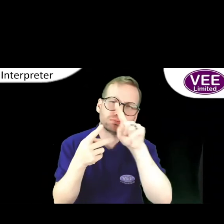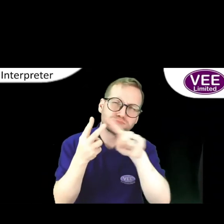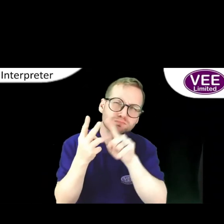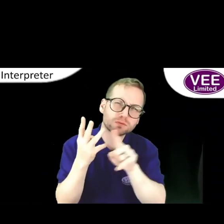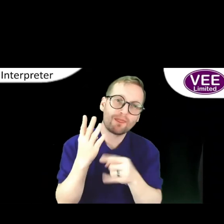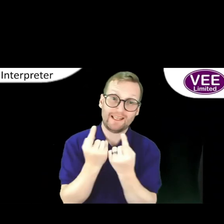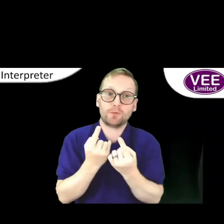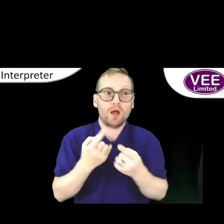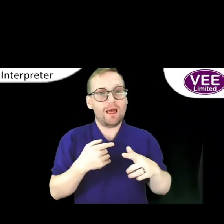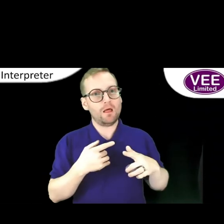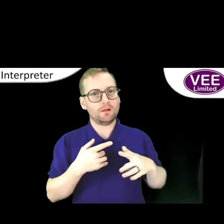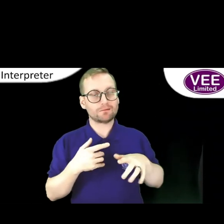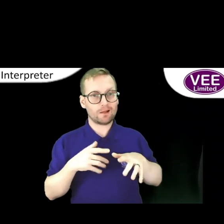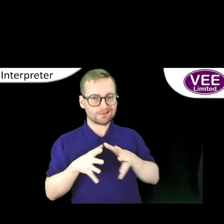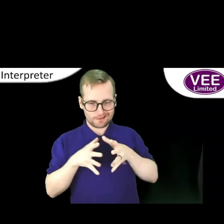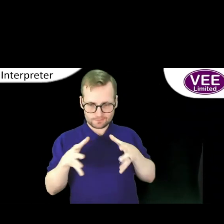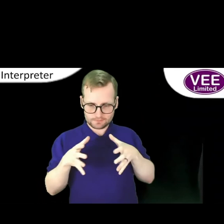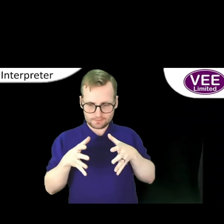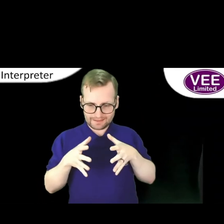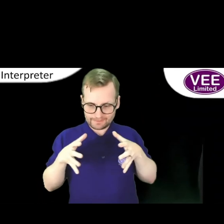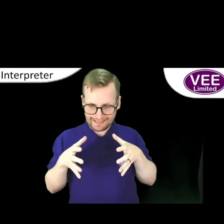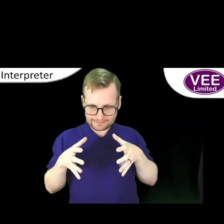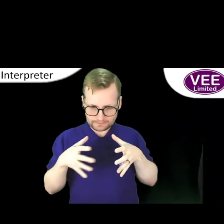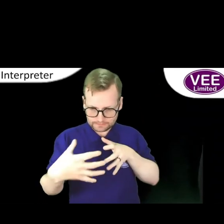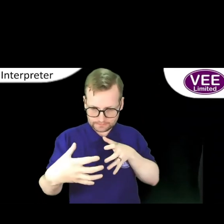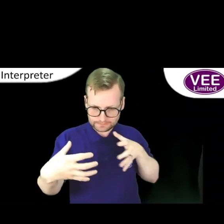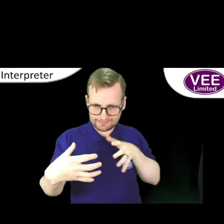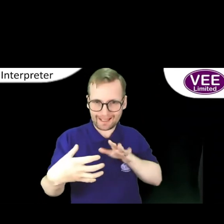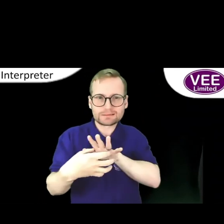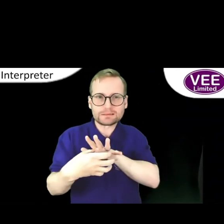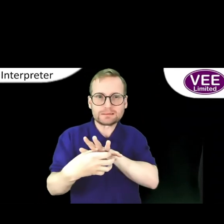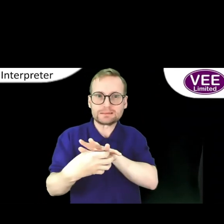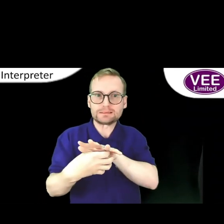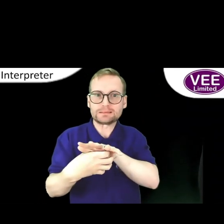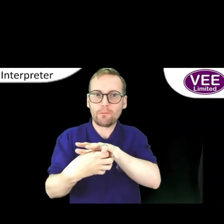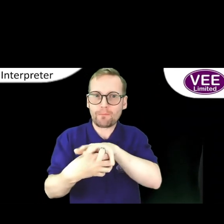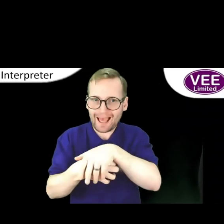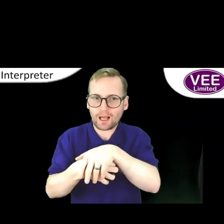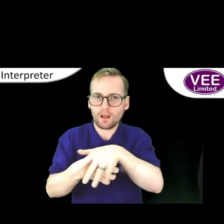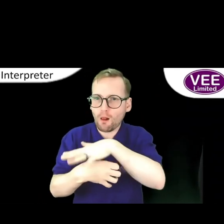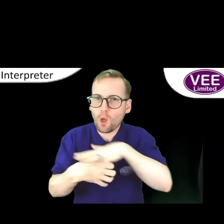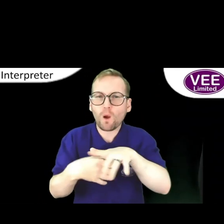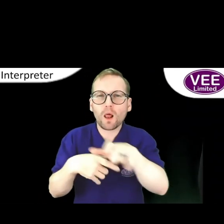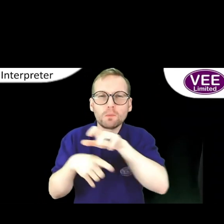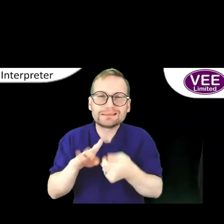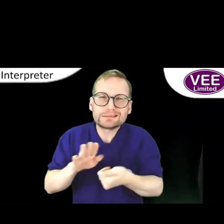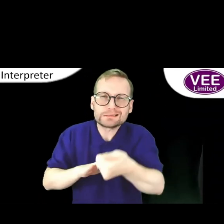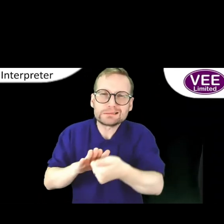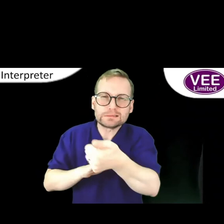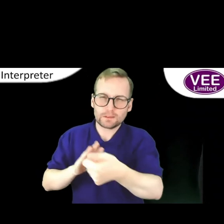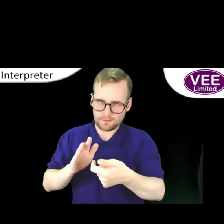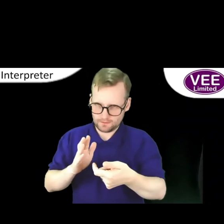as these landed estates began to expand and began to push back against local communities, these